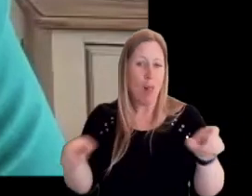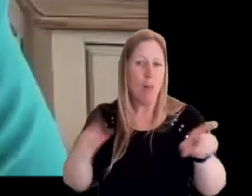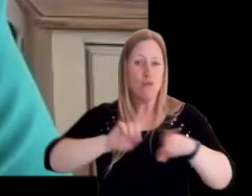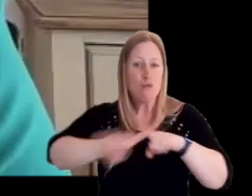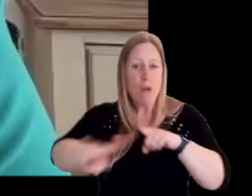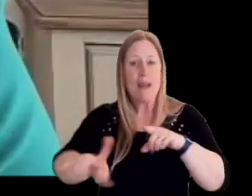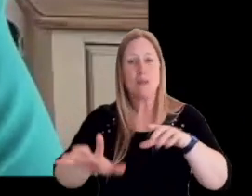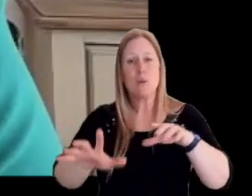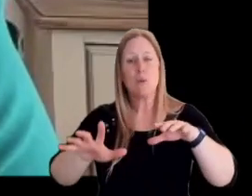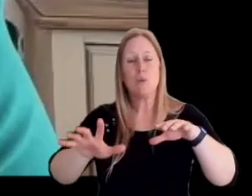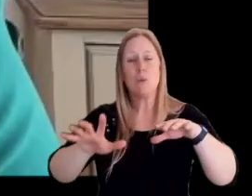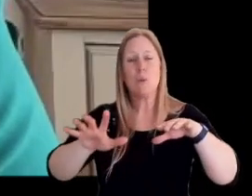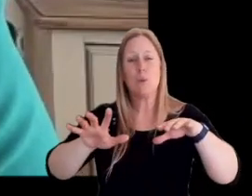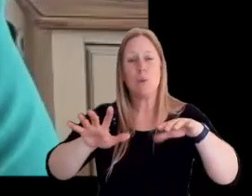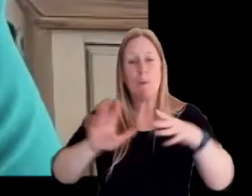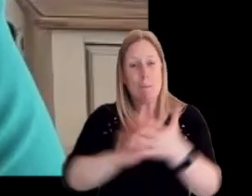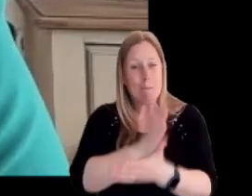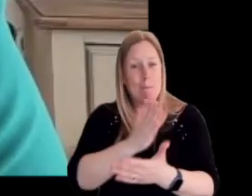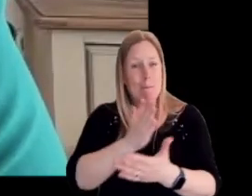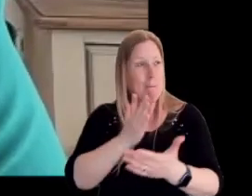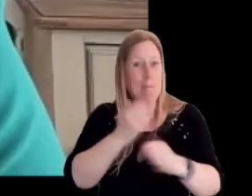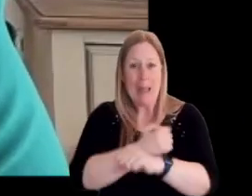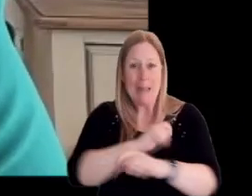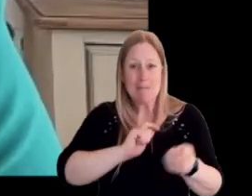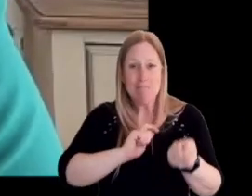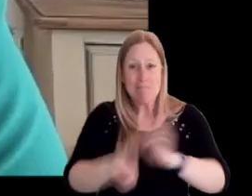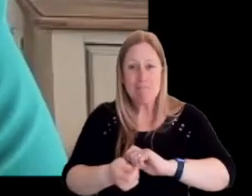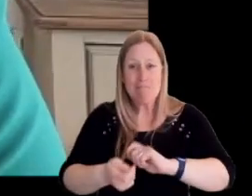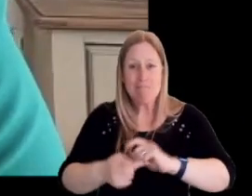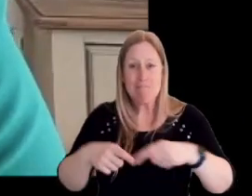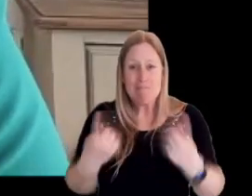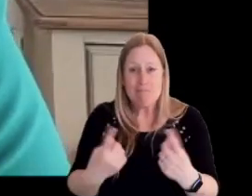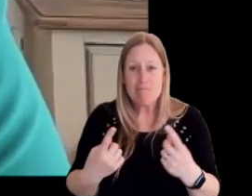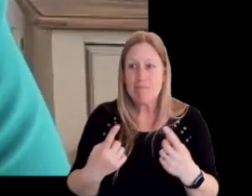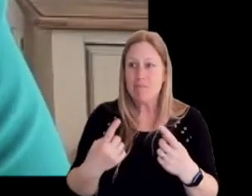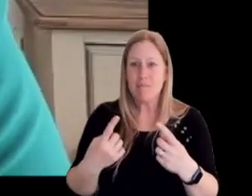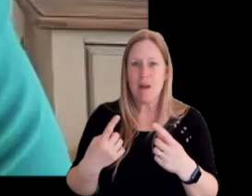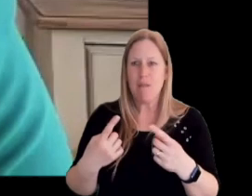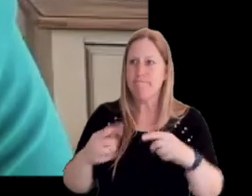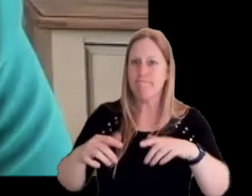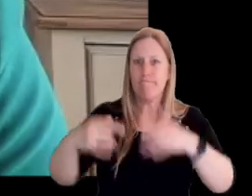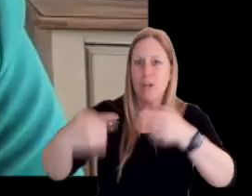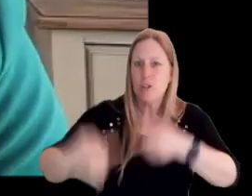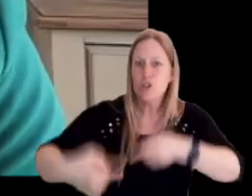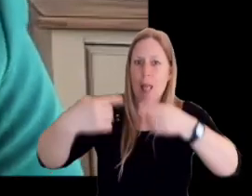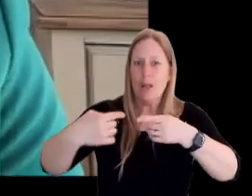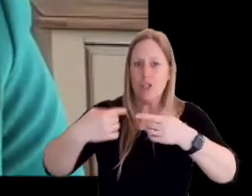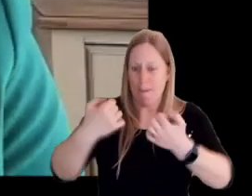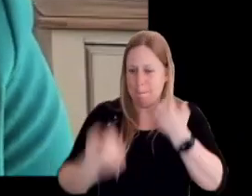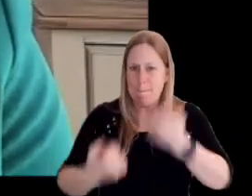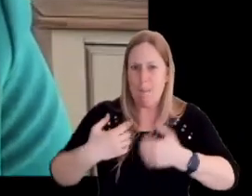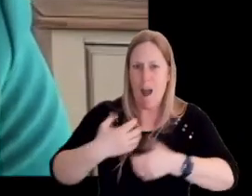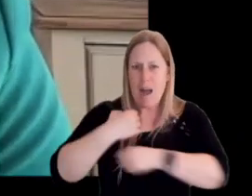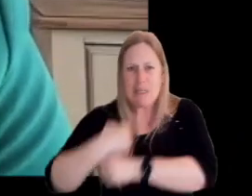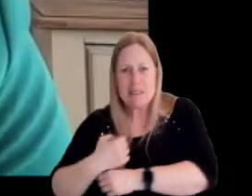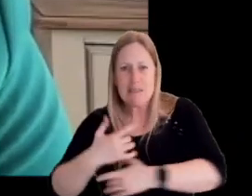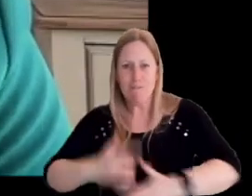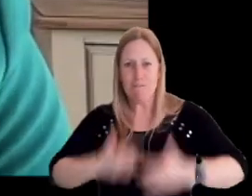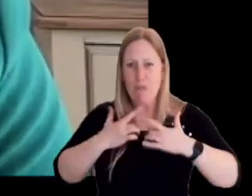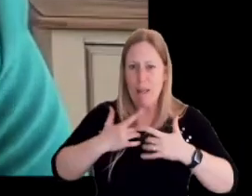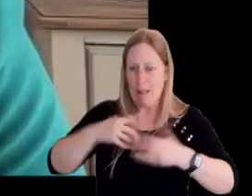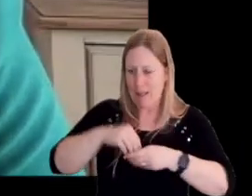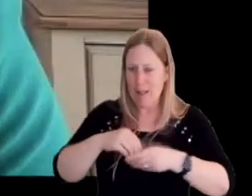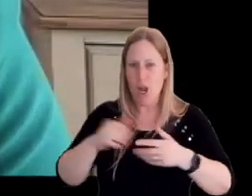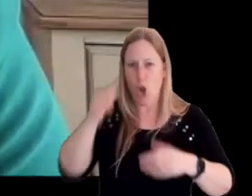of people who really are trying to make things different and to challenge their own bias, challenge their own